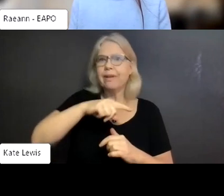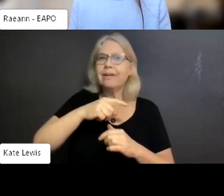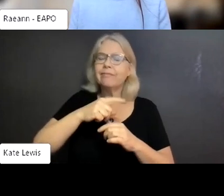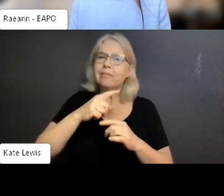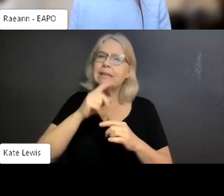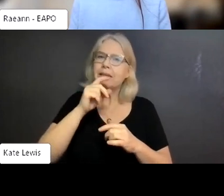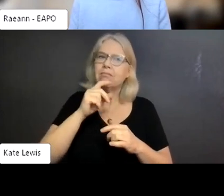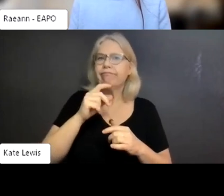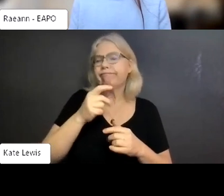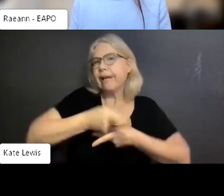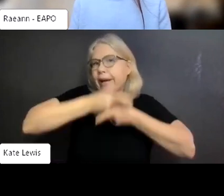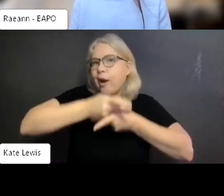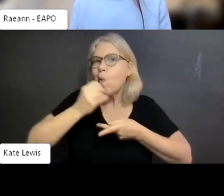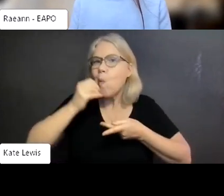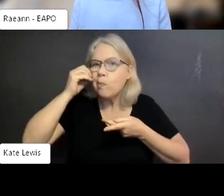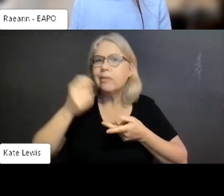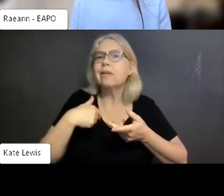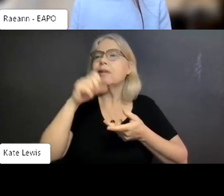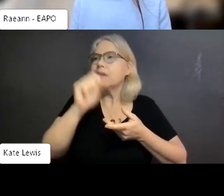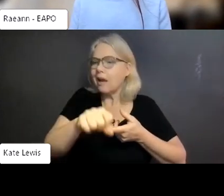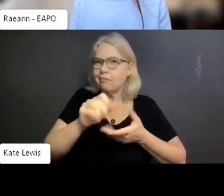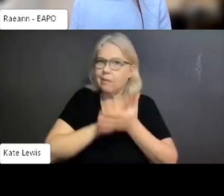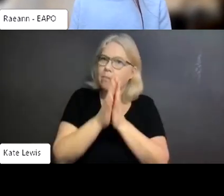seniors, and it's a great resource as well, which I will